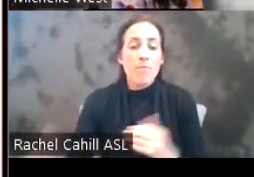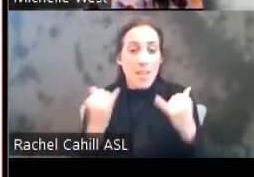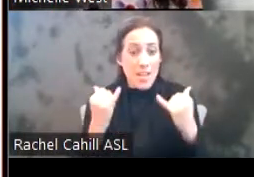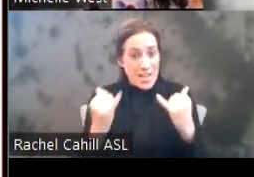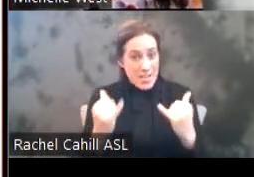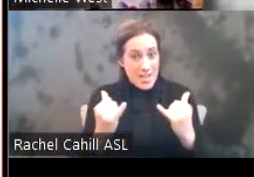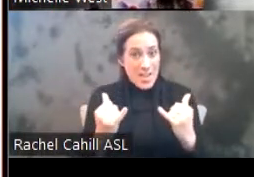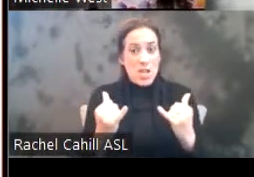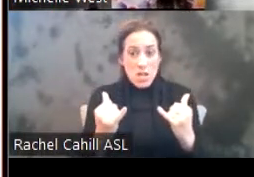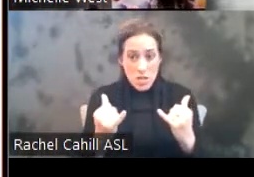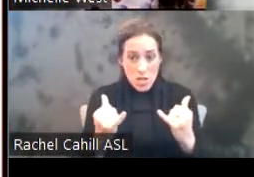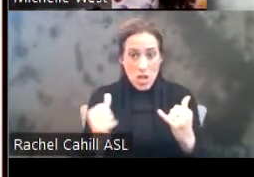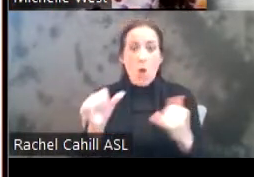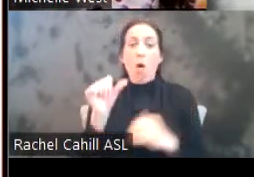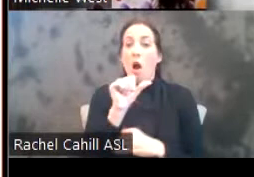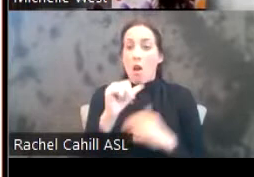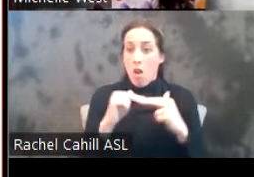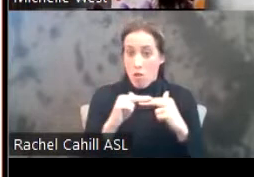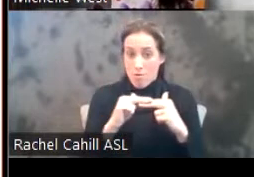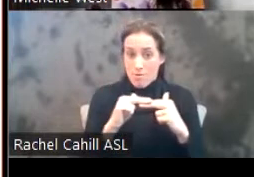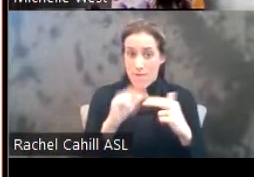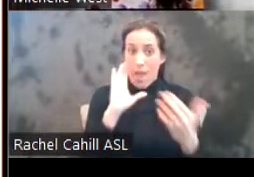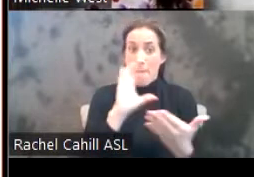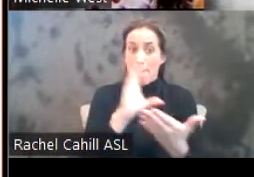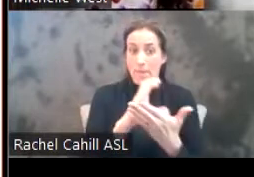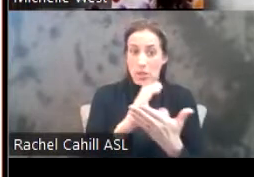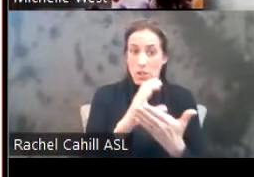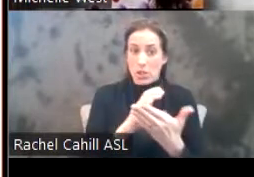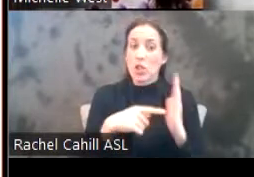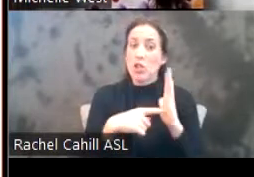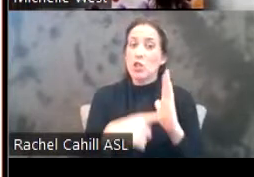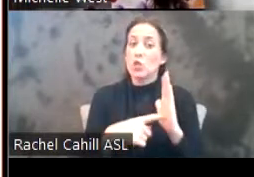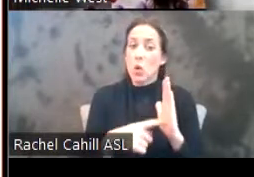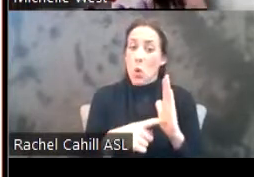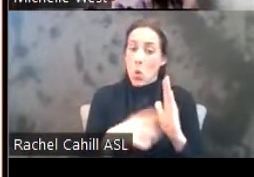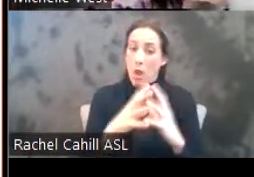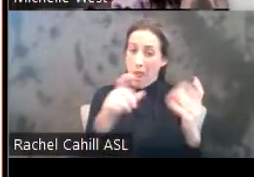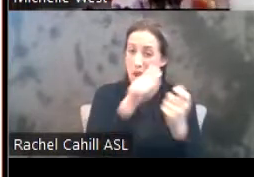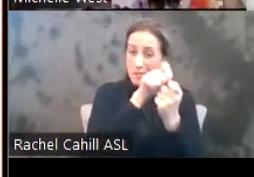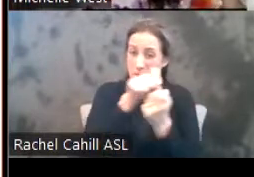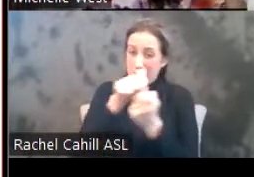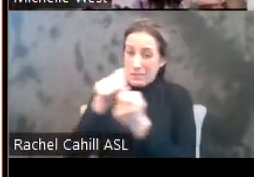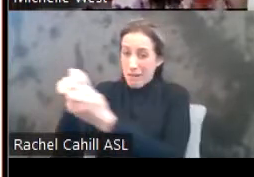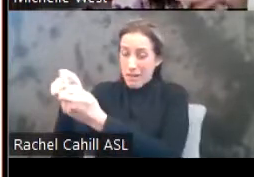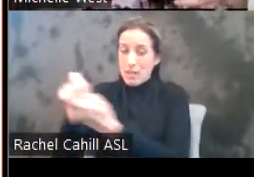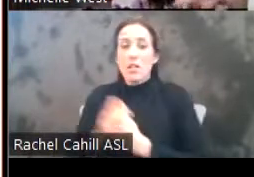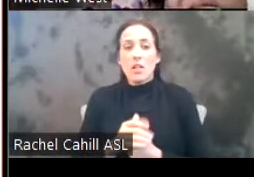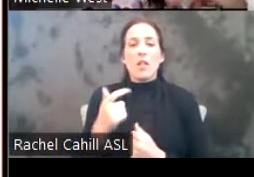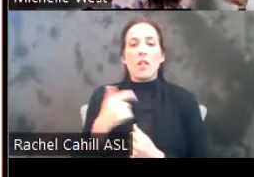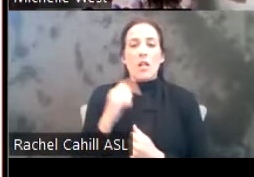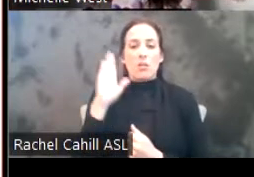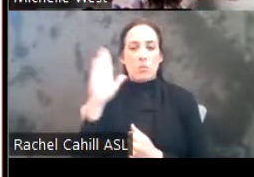another slide. And here, there's a lot of detail on this slide. I'm going to flip through. Basically, what we're seeing